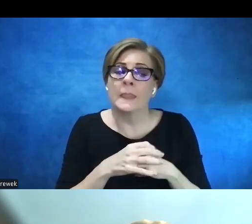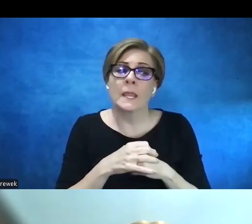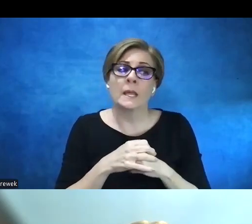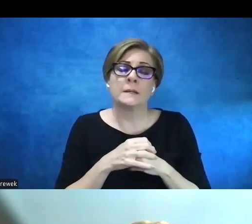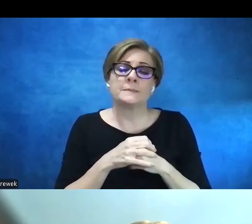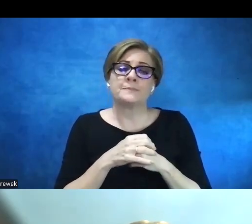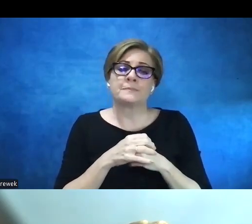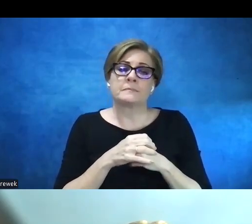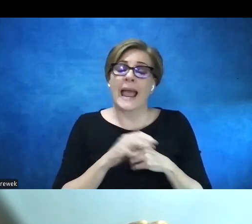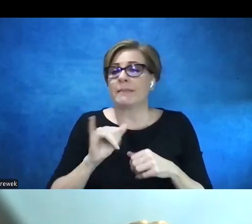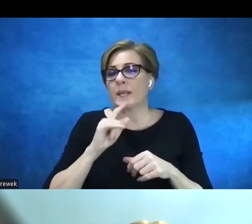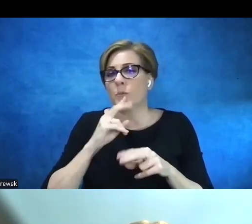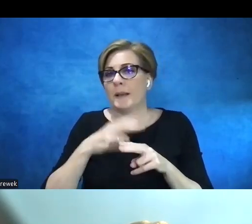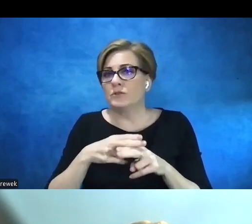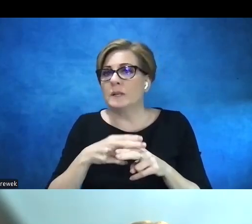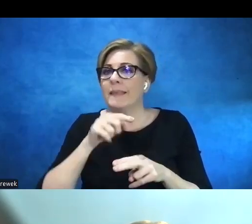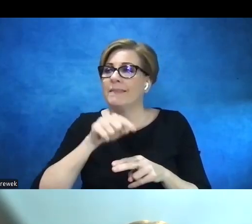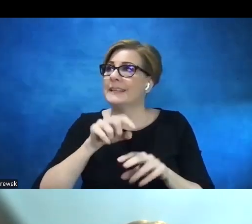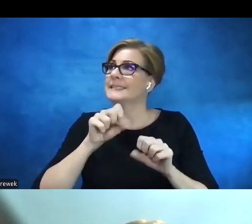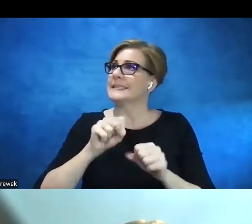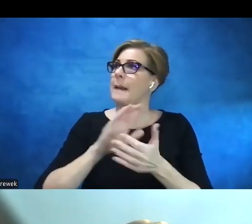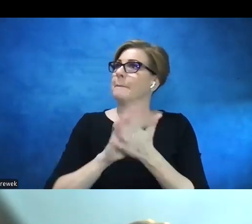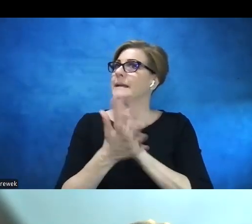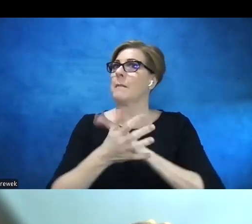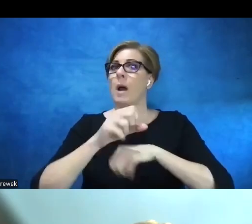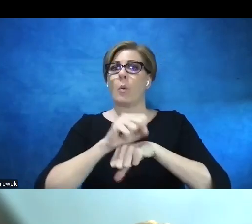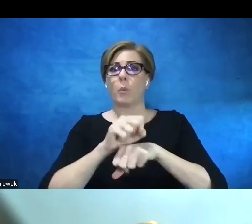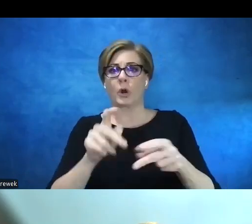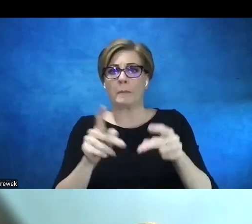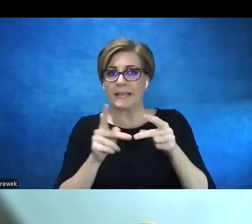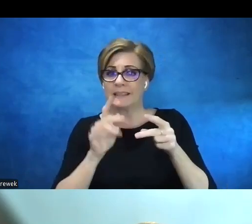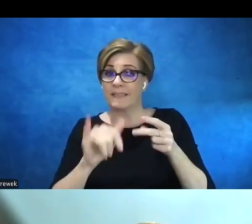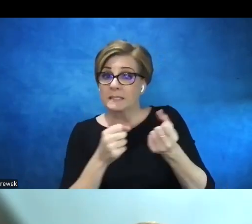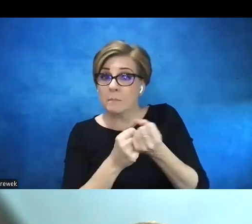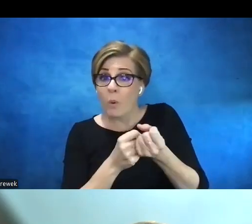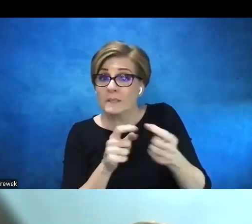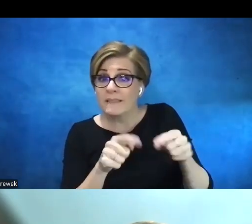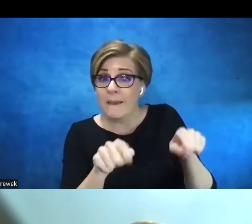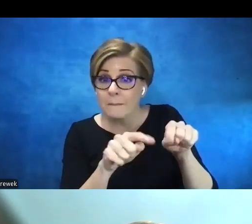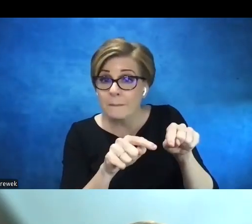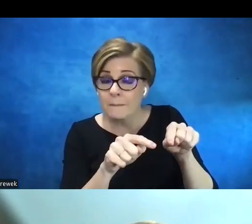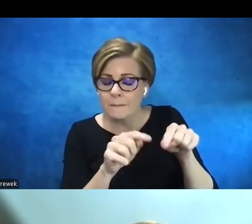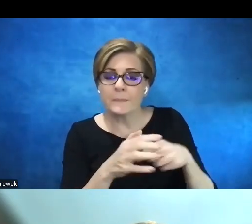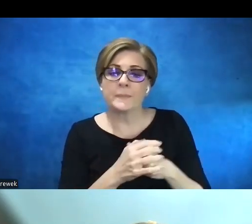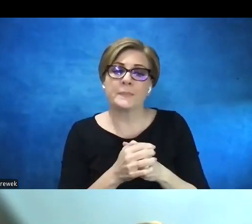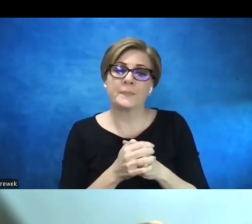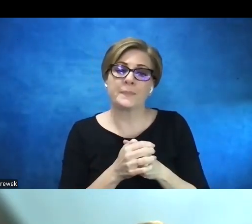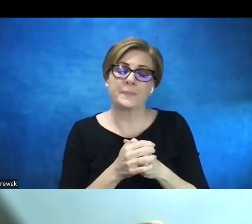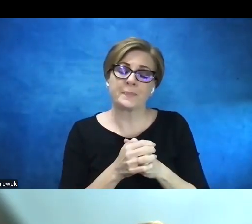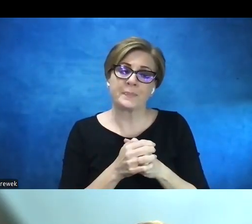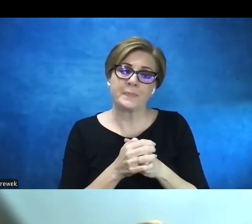as you said, a workplace that is supportive. And one of the things I